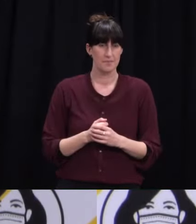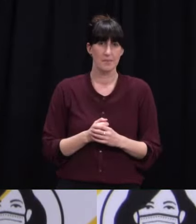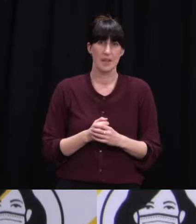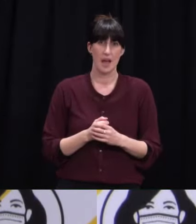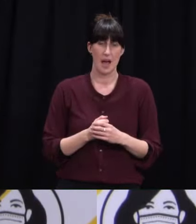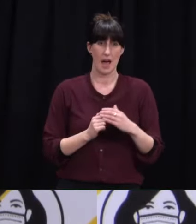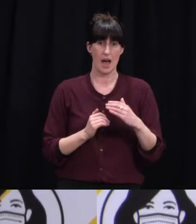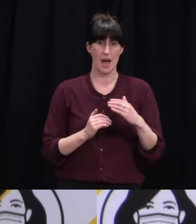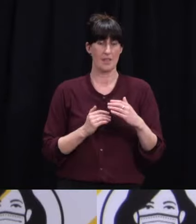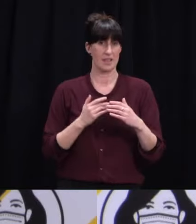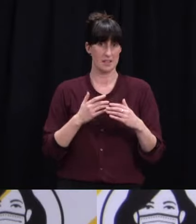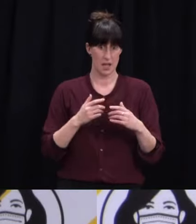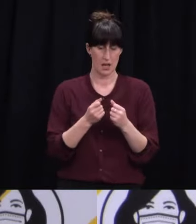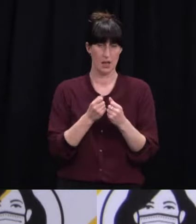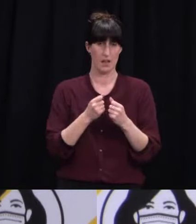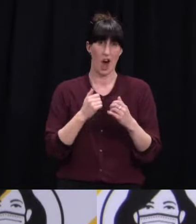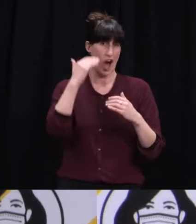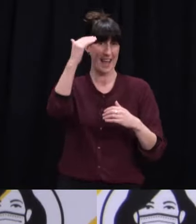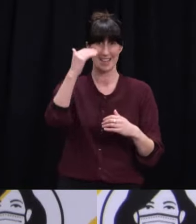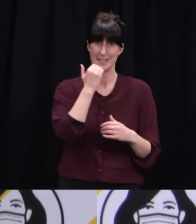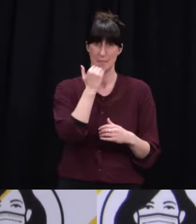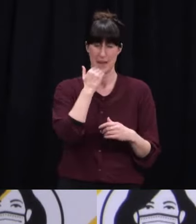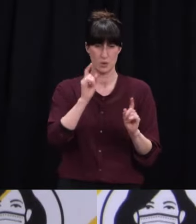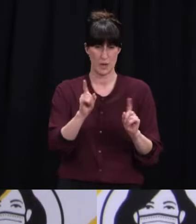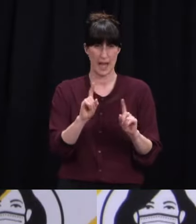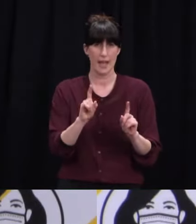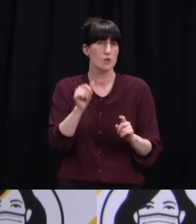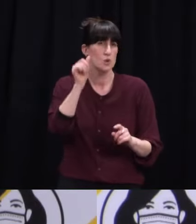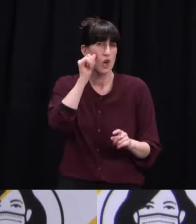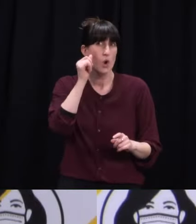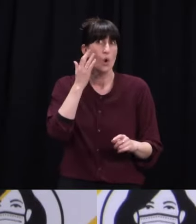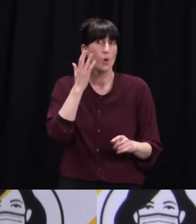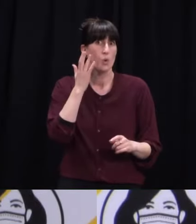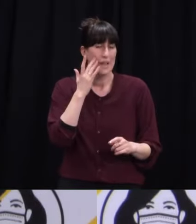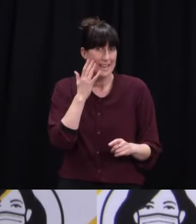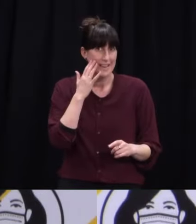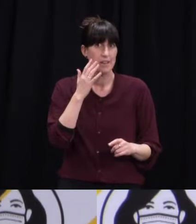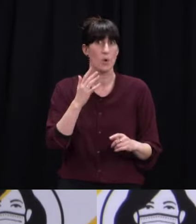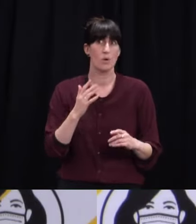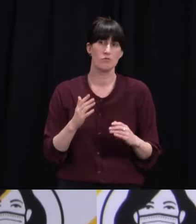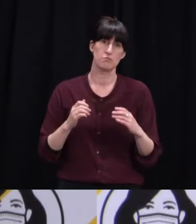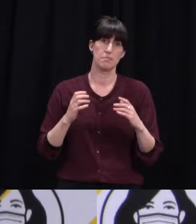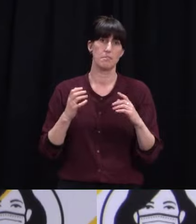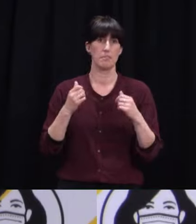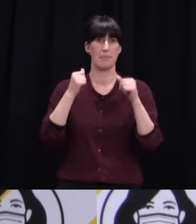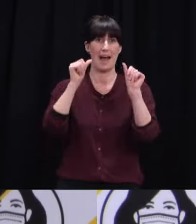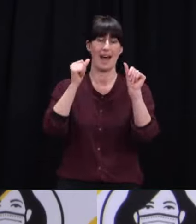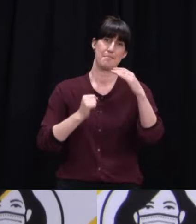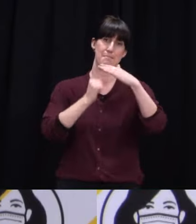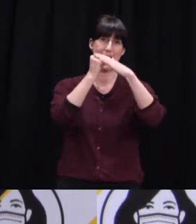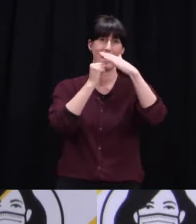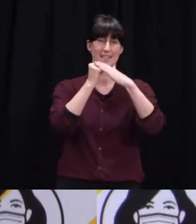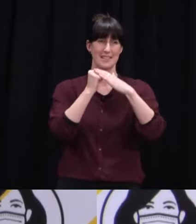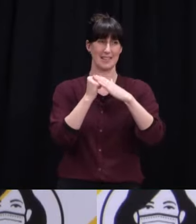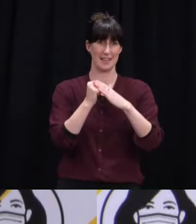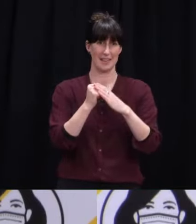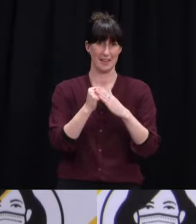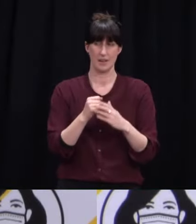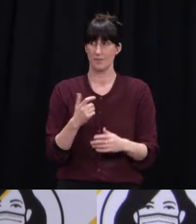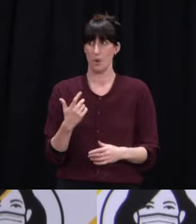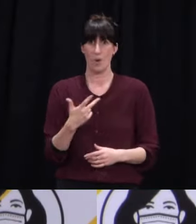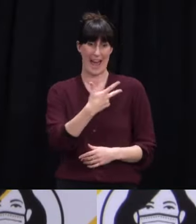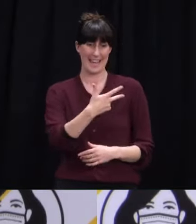get to the peak per day? How do you think you can sustain that? We can't sustain 80,000 a day every day between now and the end of September. We